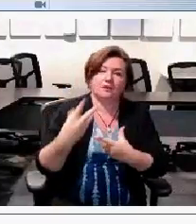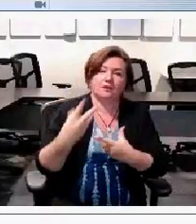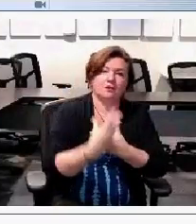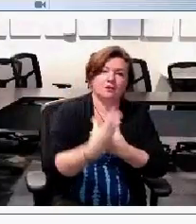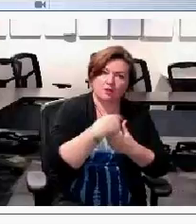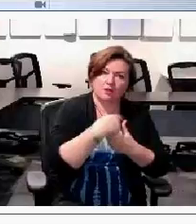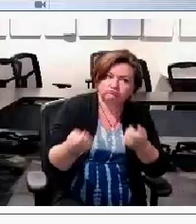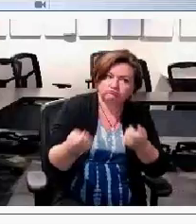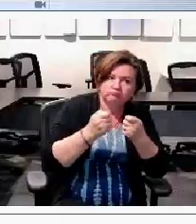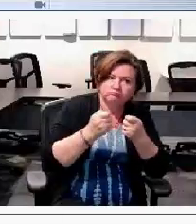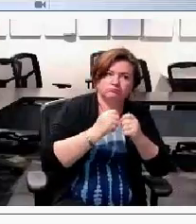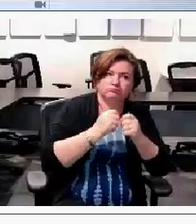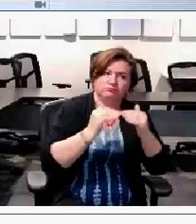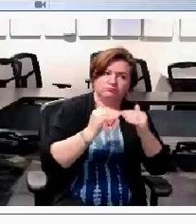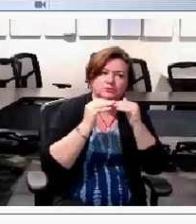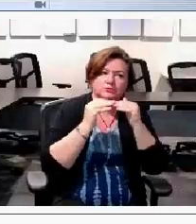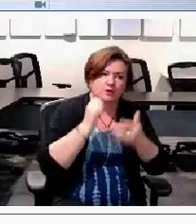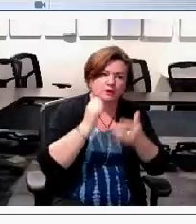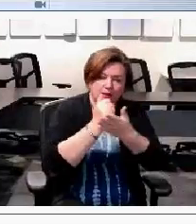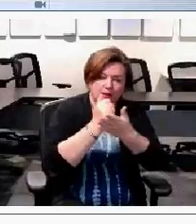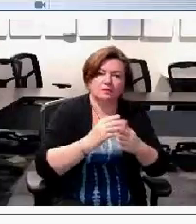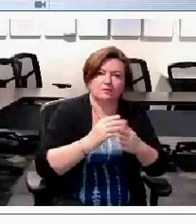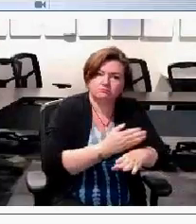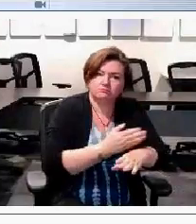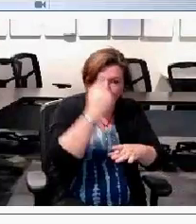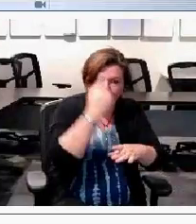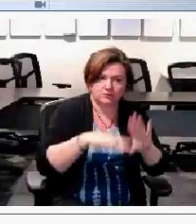therapy, really equal parts in the intervention. So